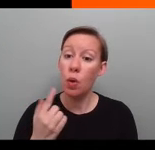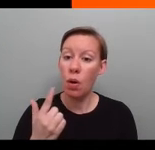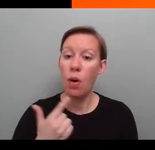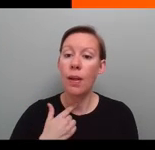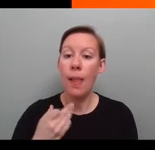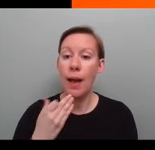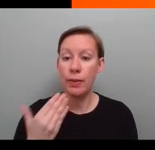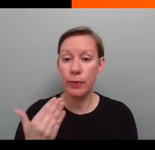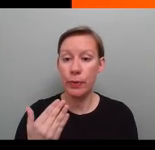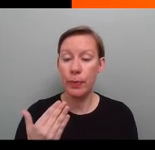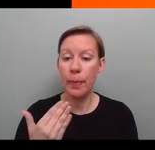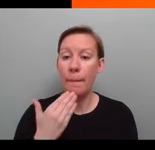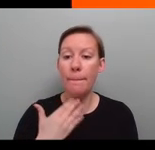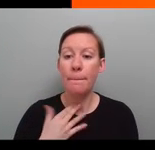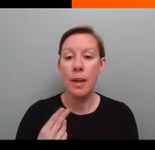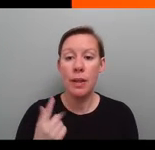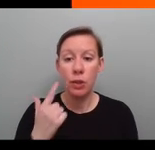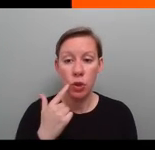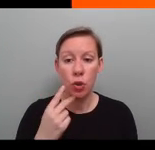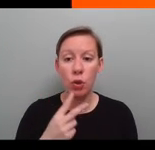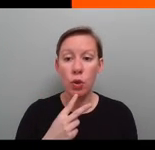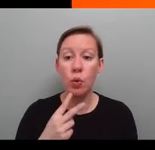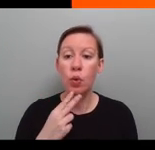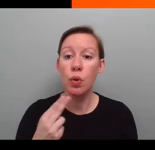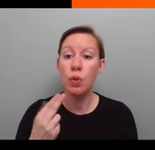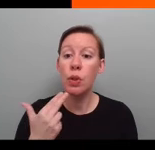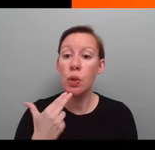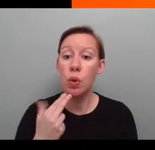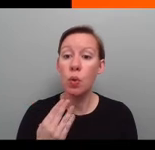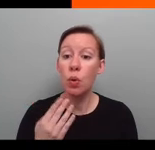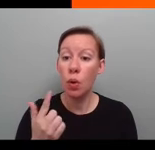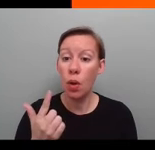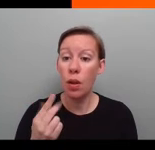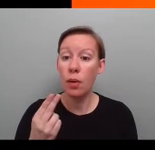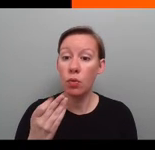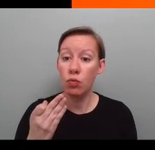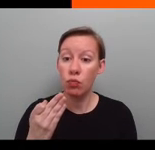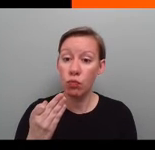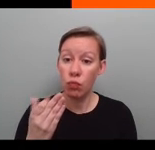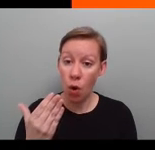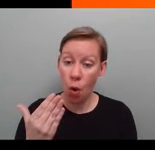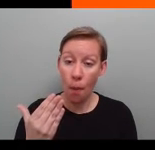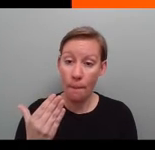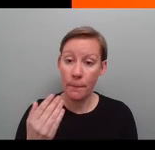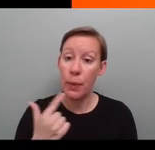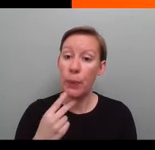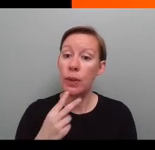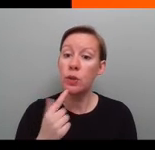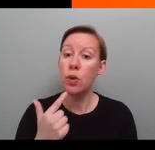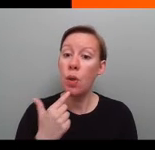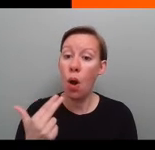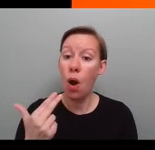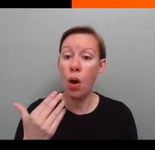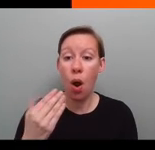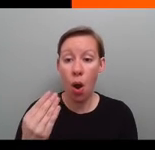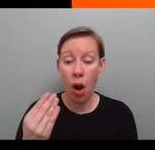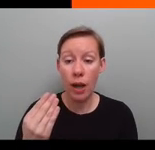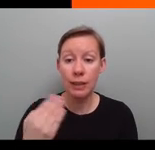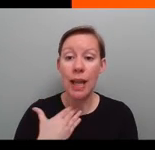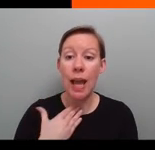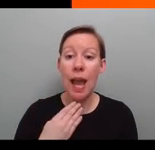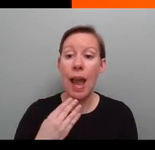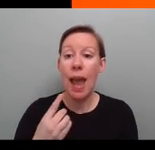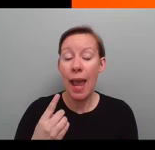Classroom. You want to make sure that you are using Google Chrome when logging on and not using Internet Explorer and